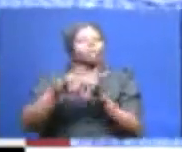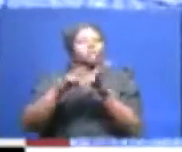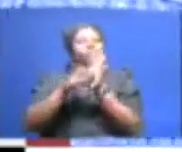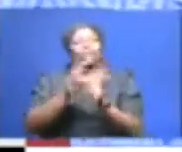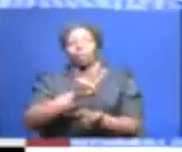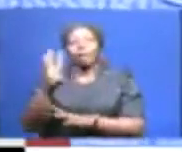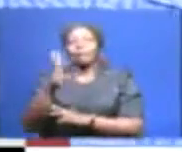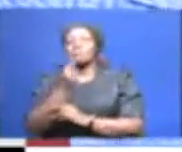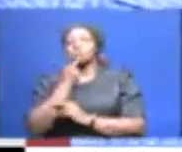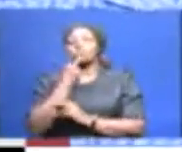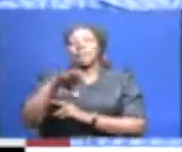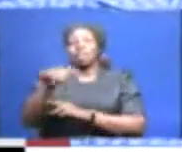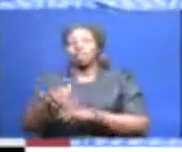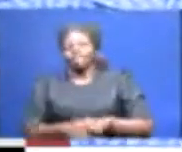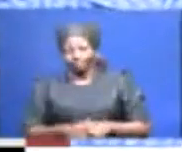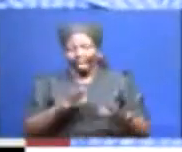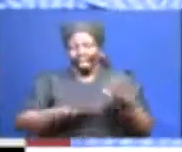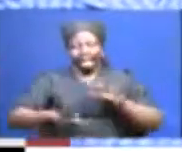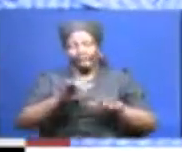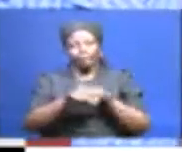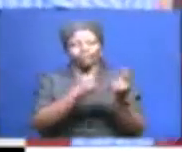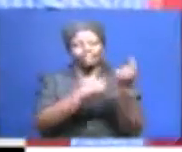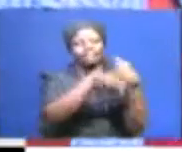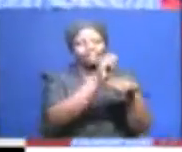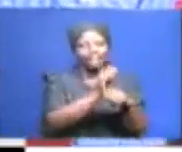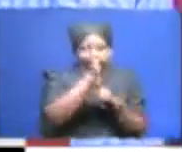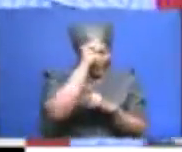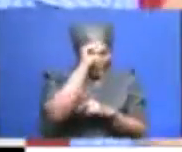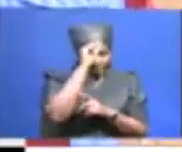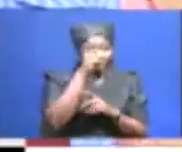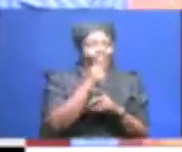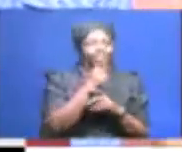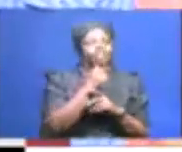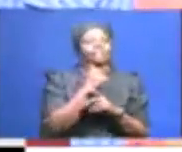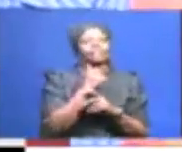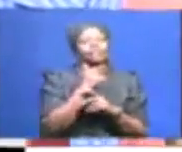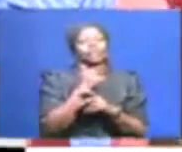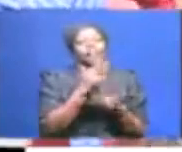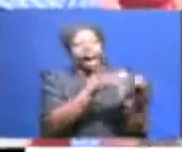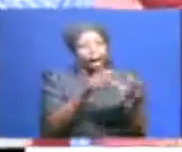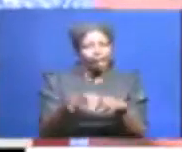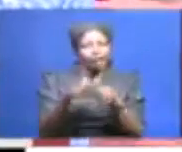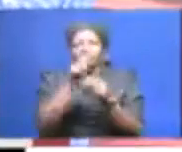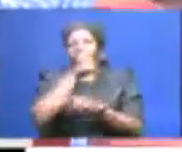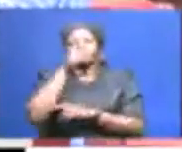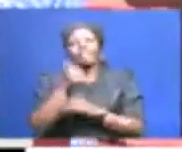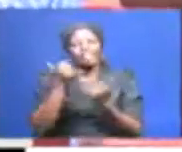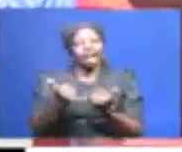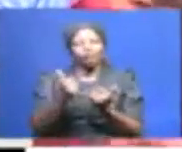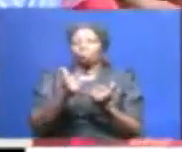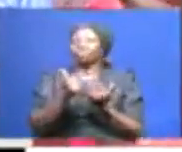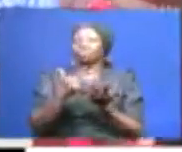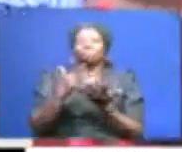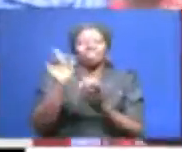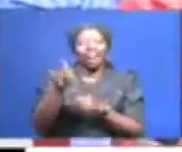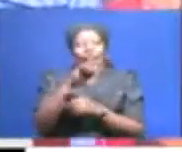surrounding the proposed privatization of state-owned millers have now been quelled by President William Ruto, who says the millers will remain public but must be